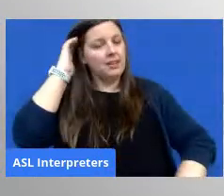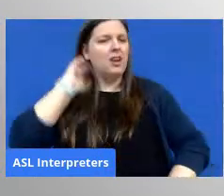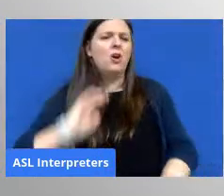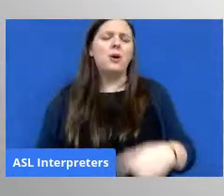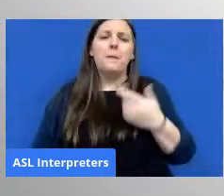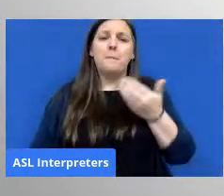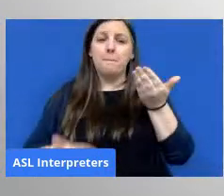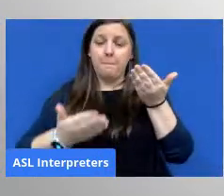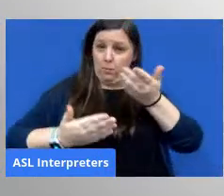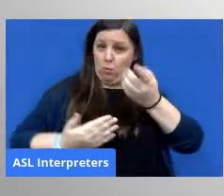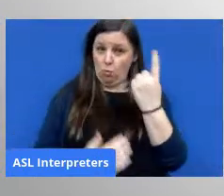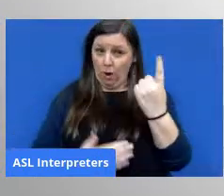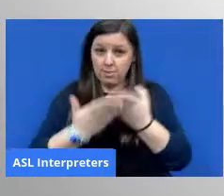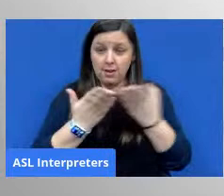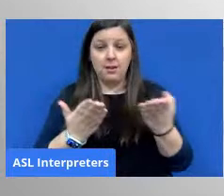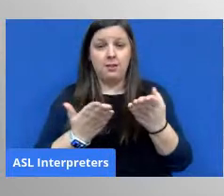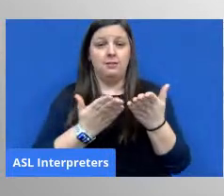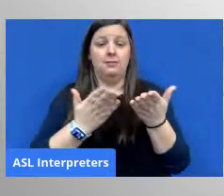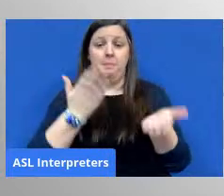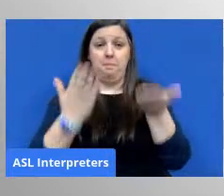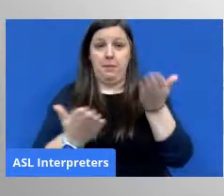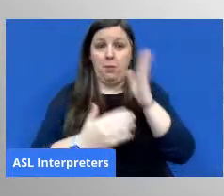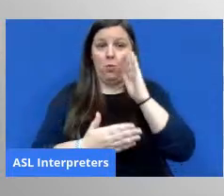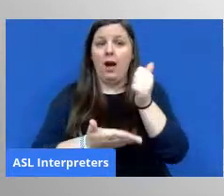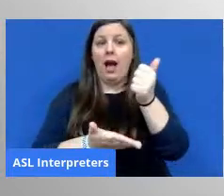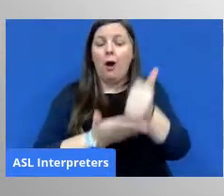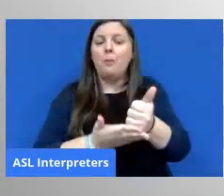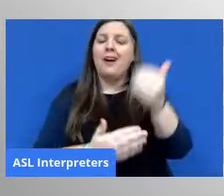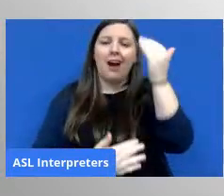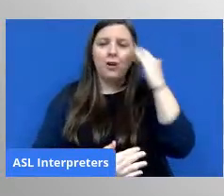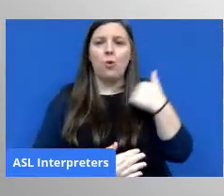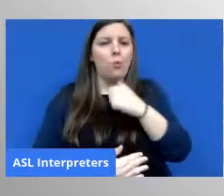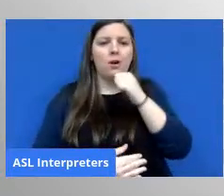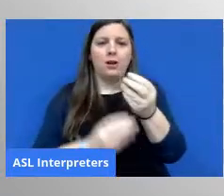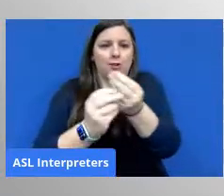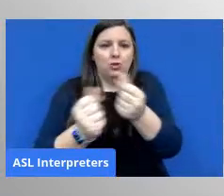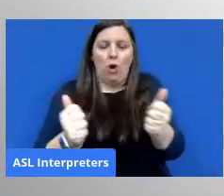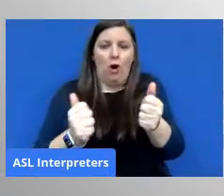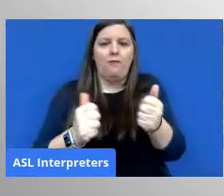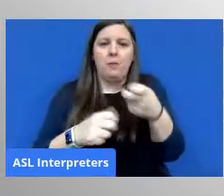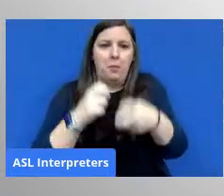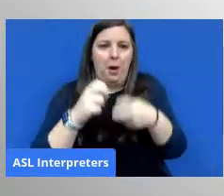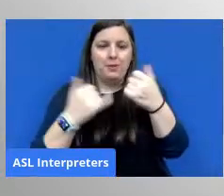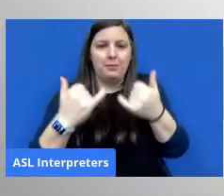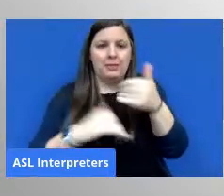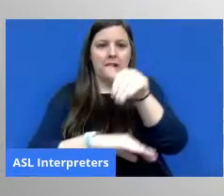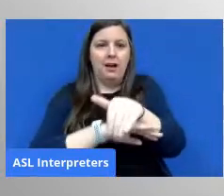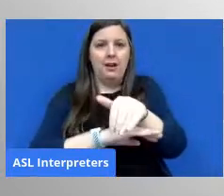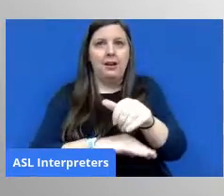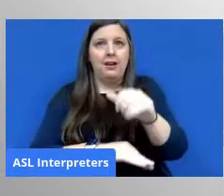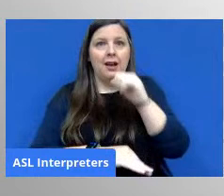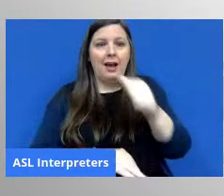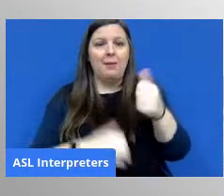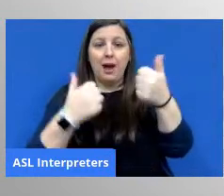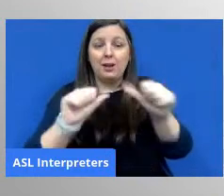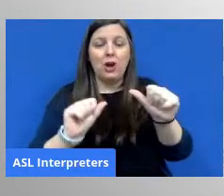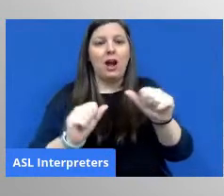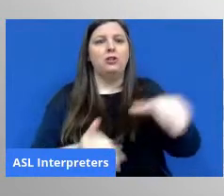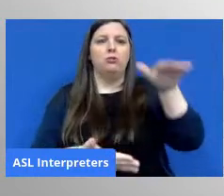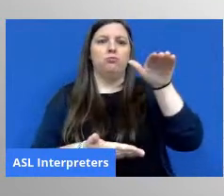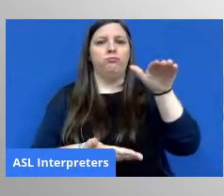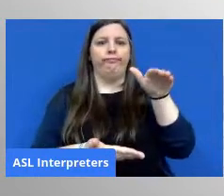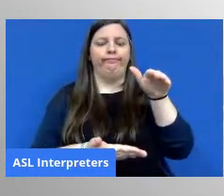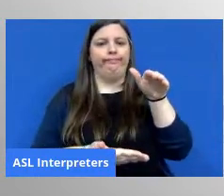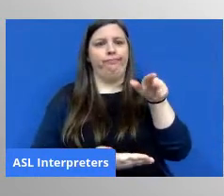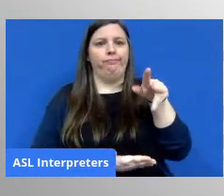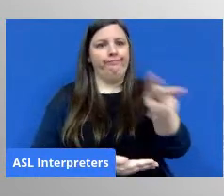this tonight, but I'm not trying to diminish the discussion, but I definitely think that this